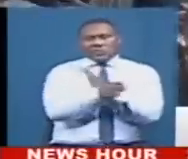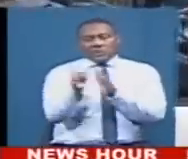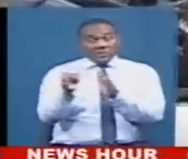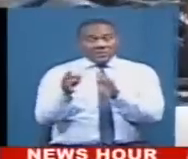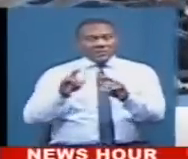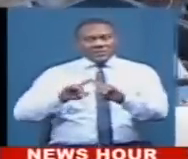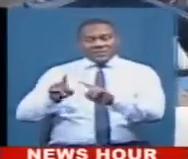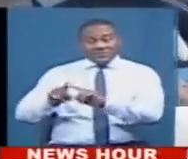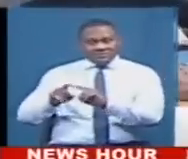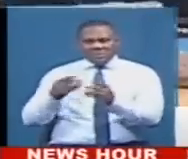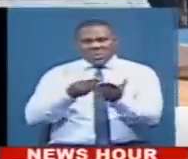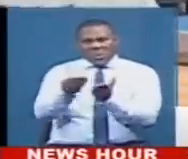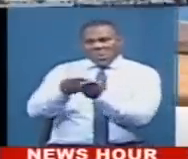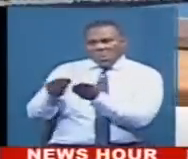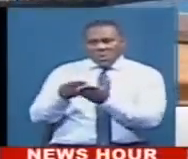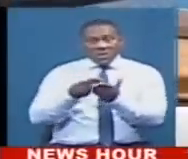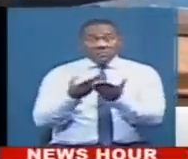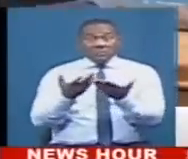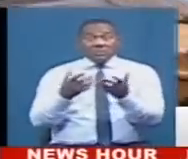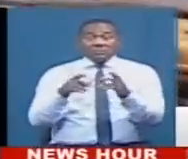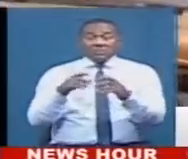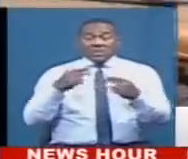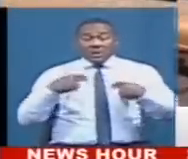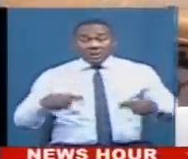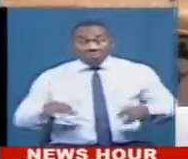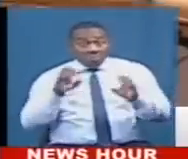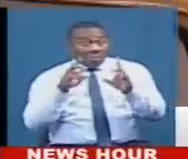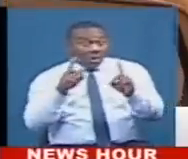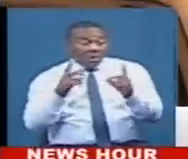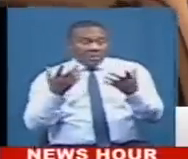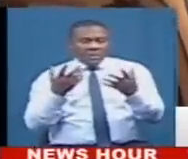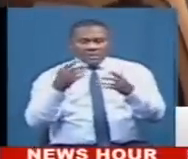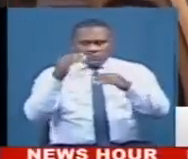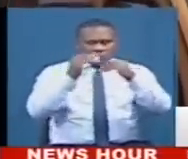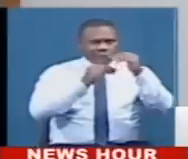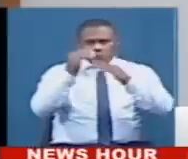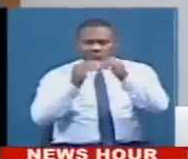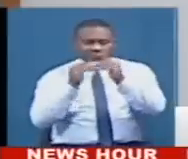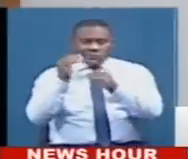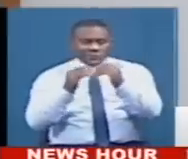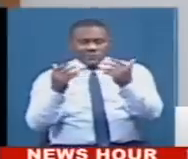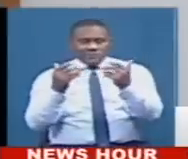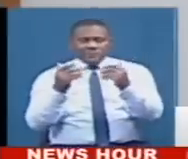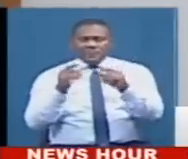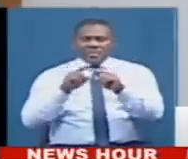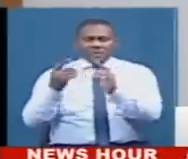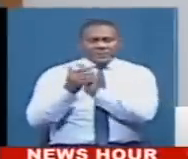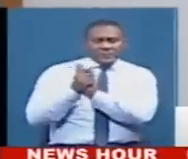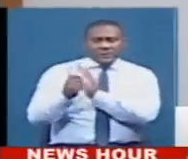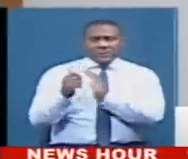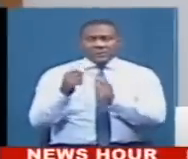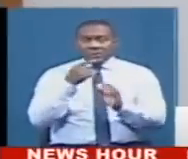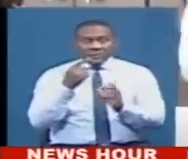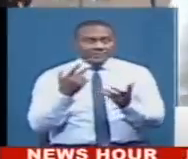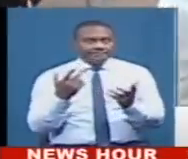resources from much-needed spending in areas such as health, education, and infrastructure. But the experts